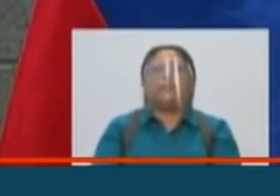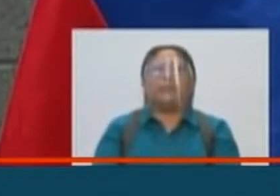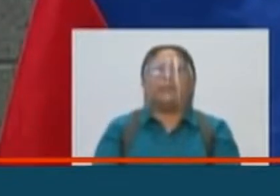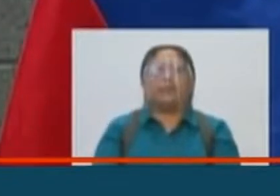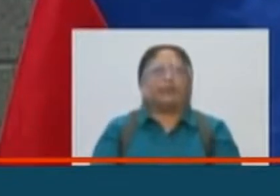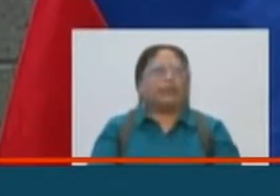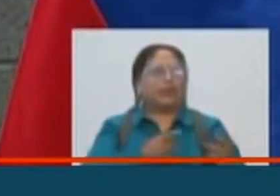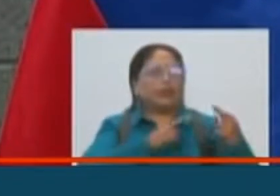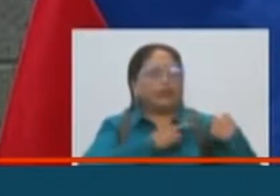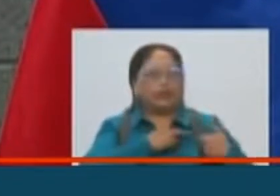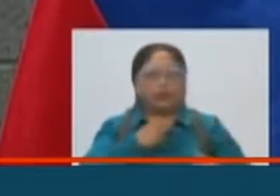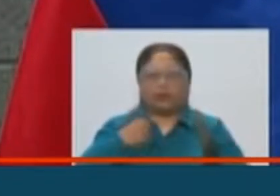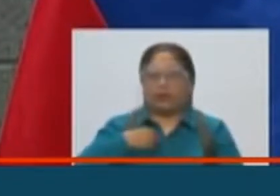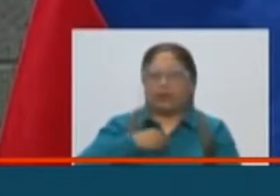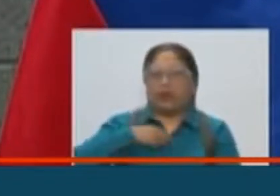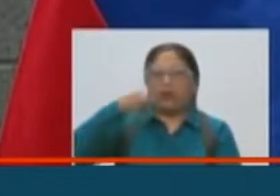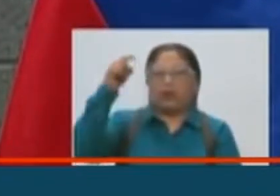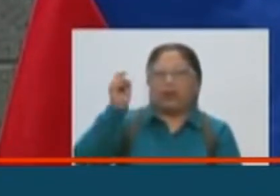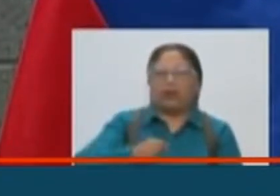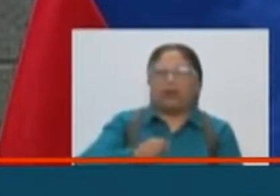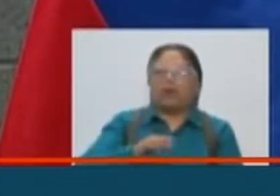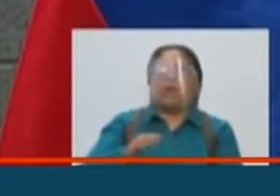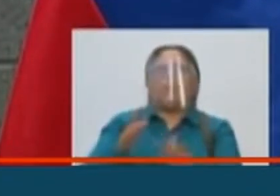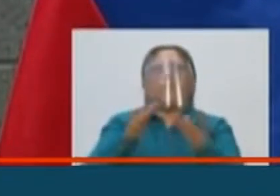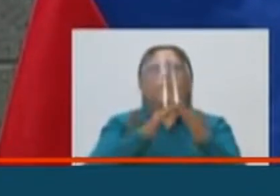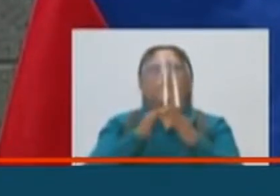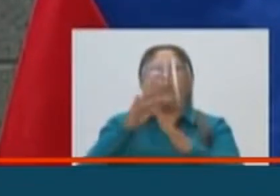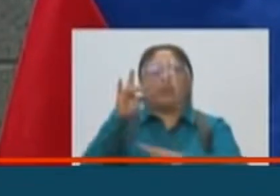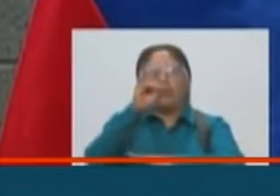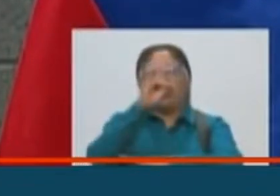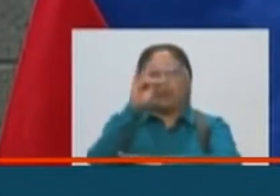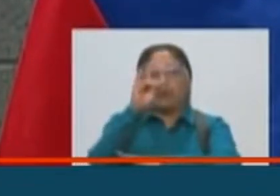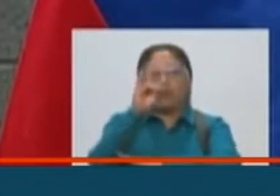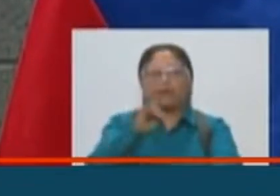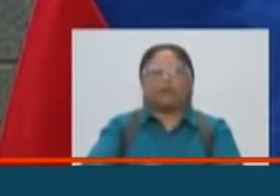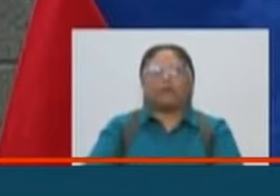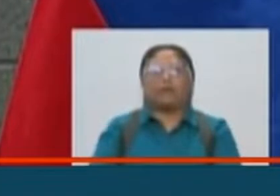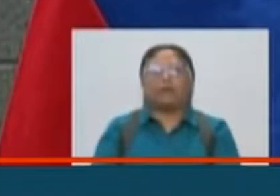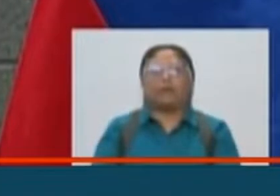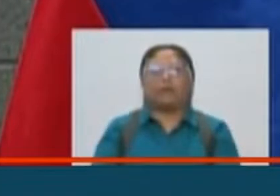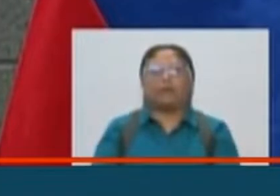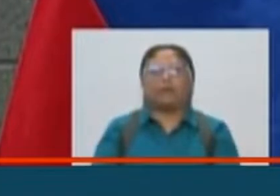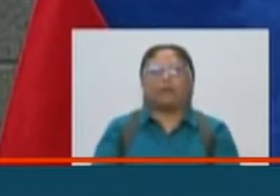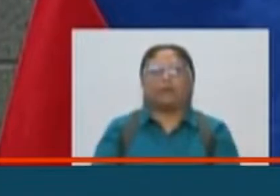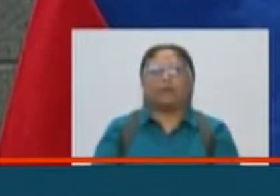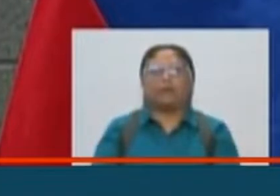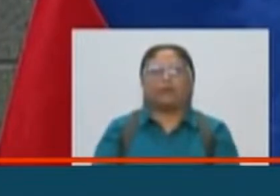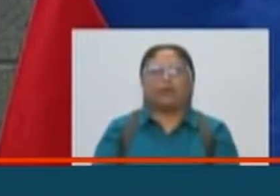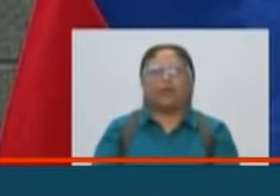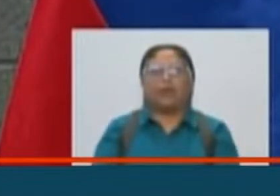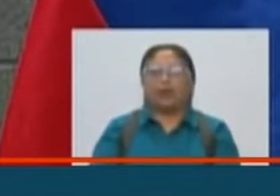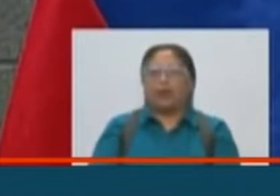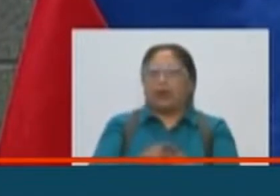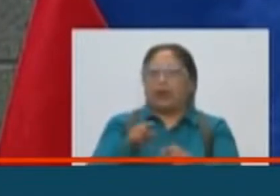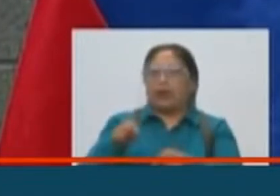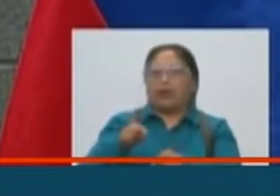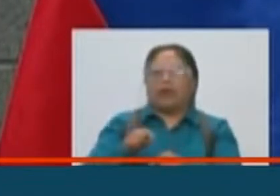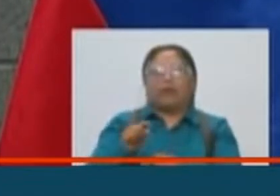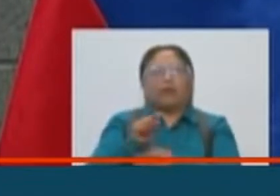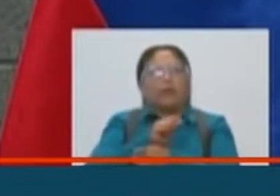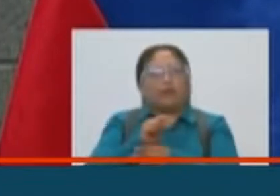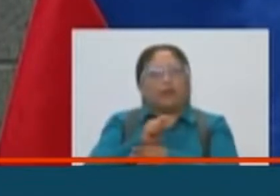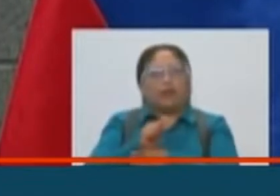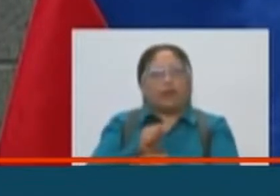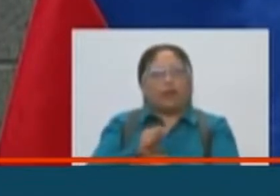evaluating all the alternatives and making the best decision for our country in terms of vaccines, but also we do not want to make any mistakes